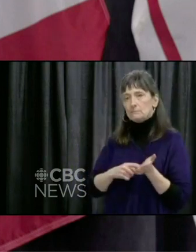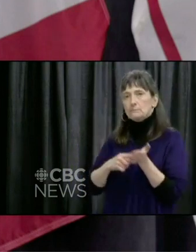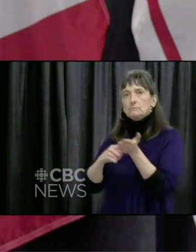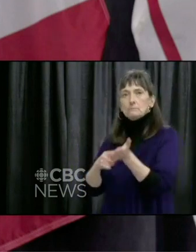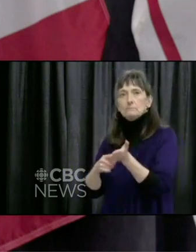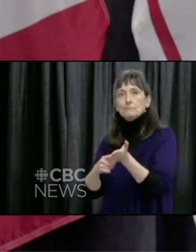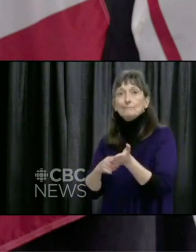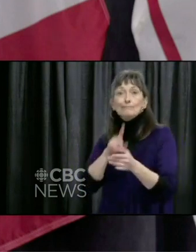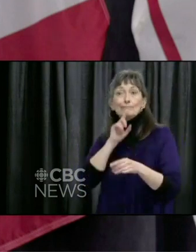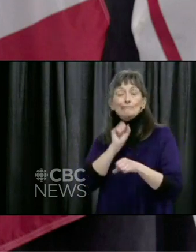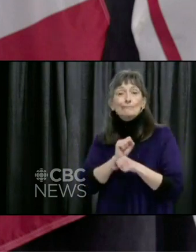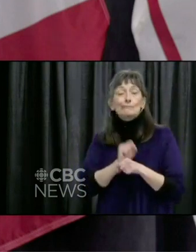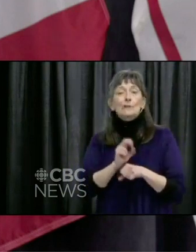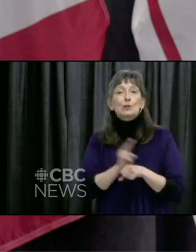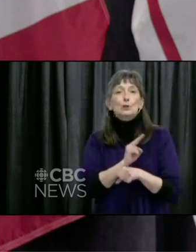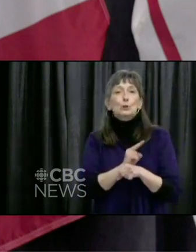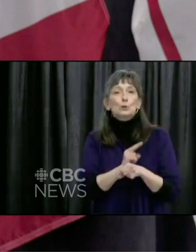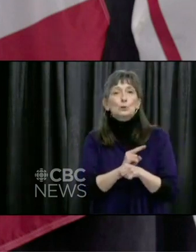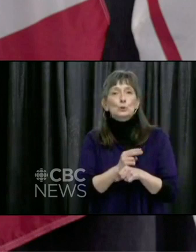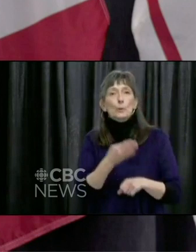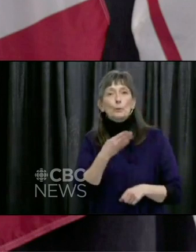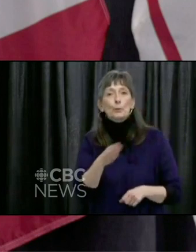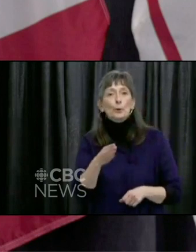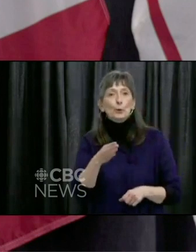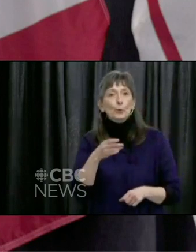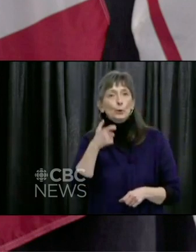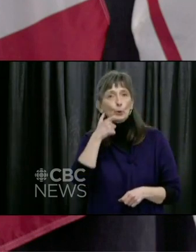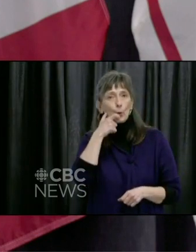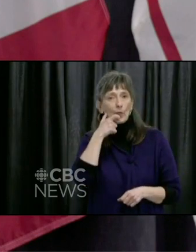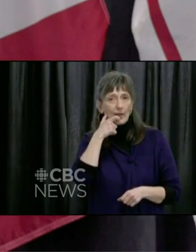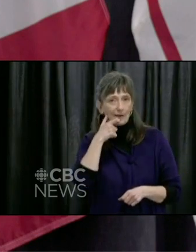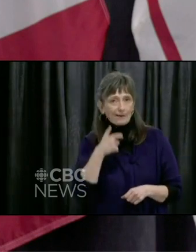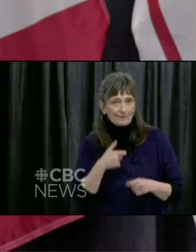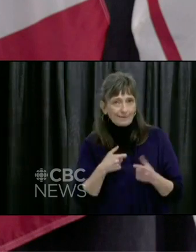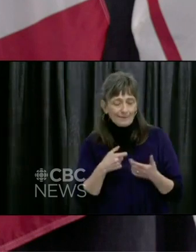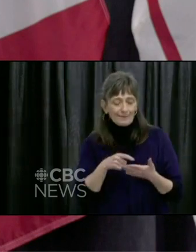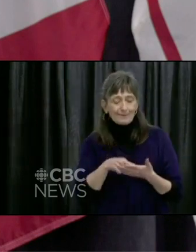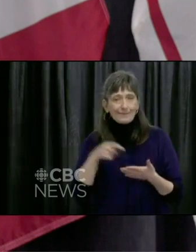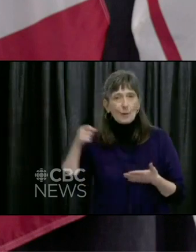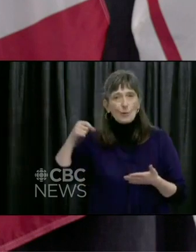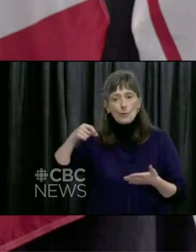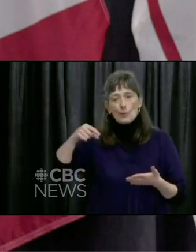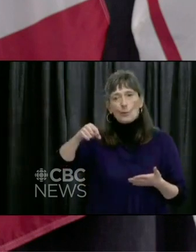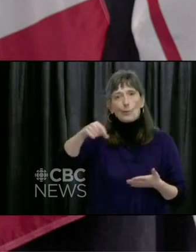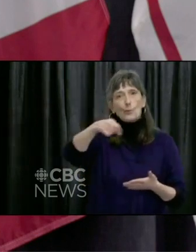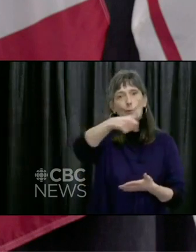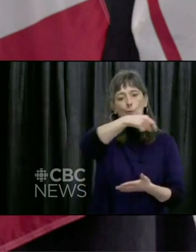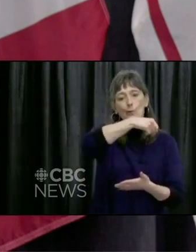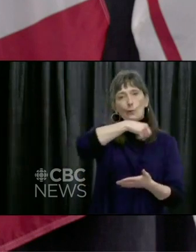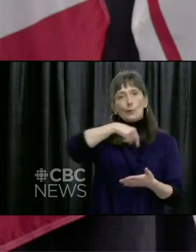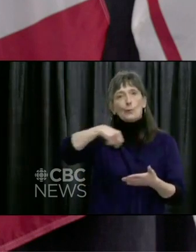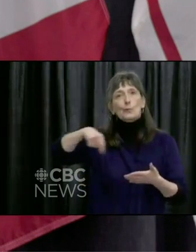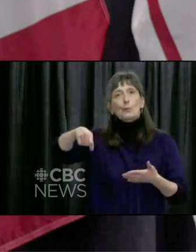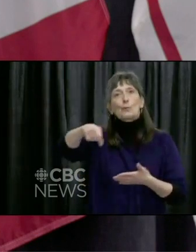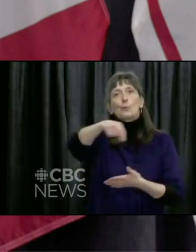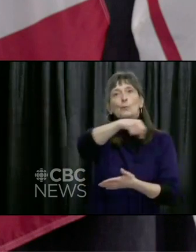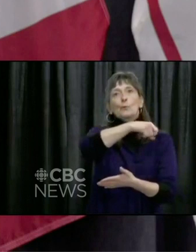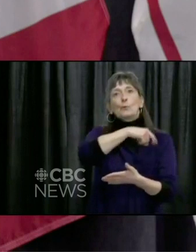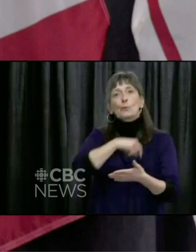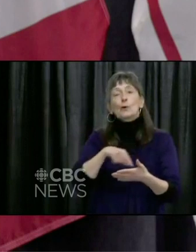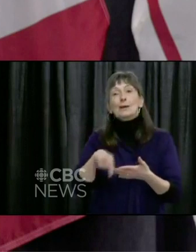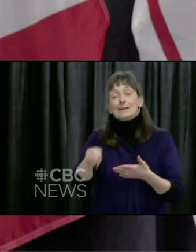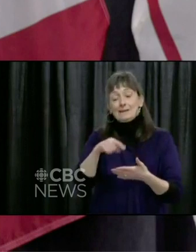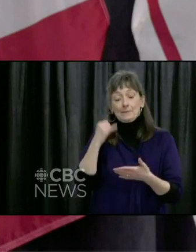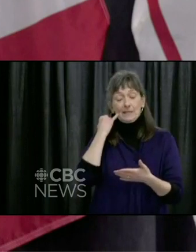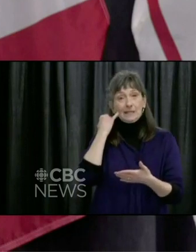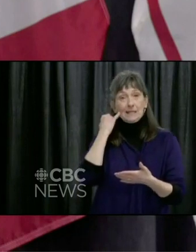Bluetooth and proximity, and then in turn that would give other people the option of being